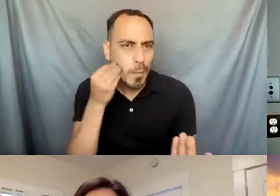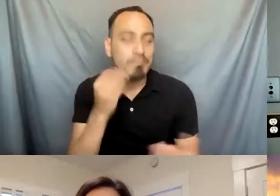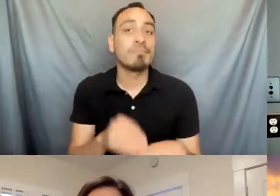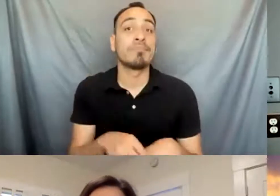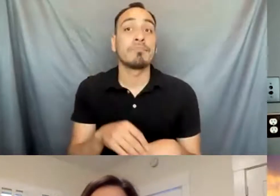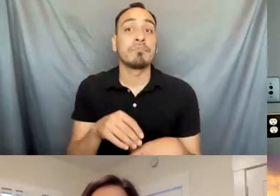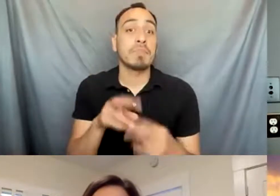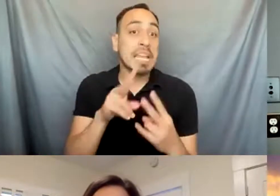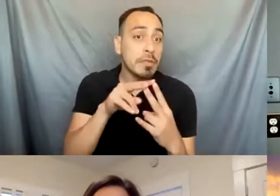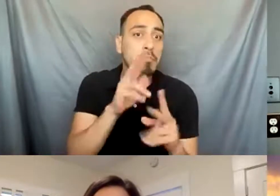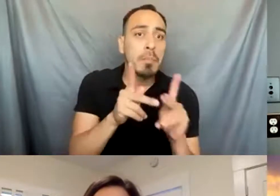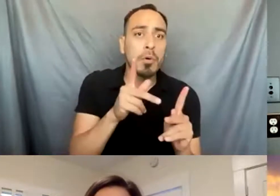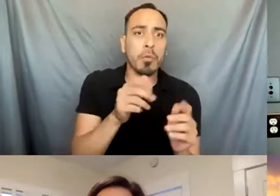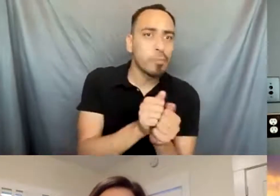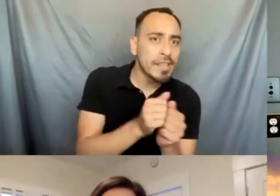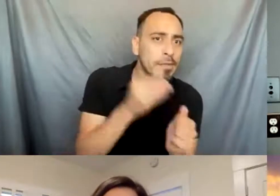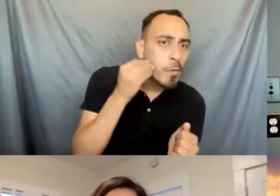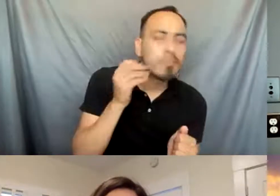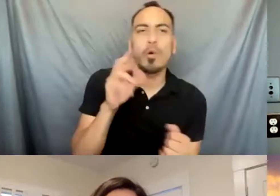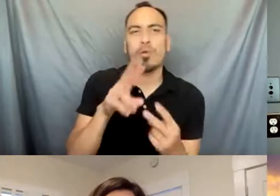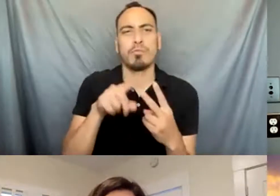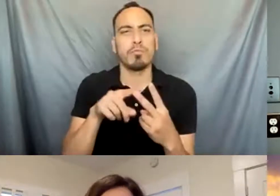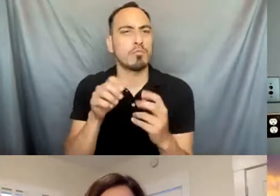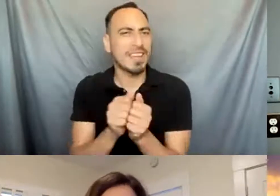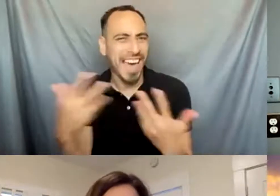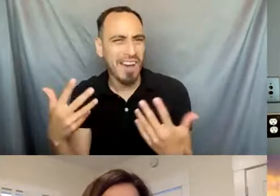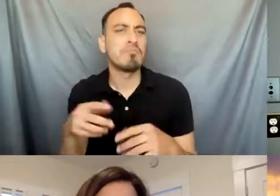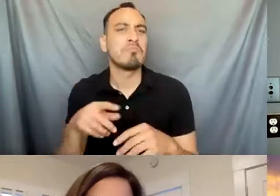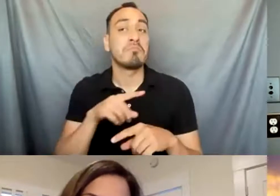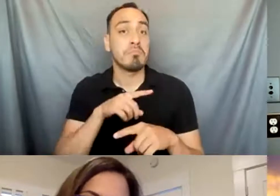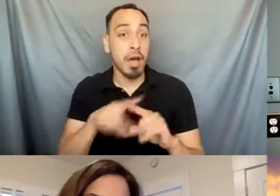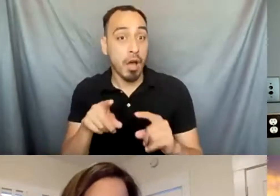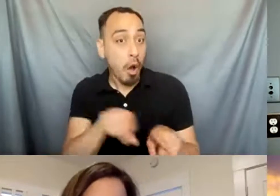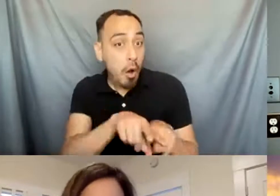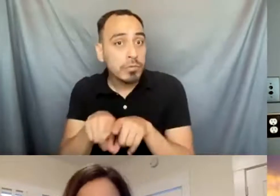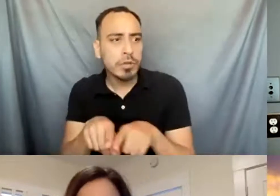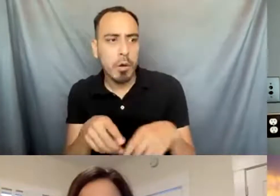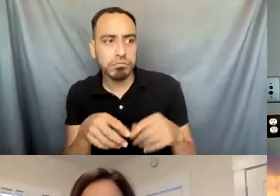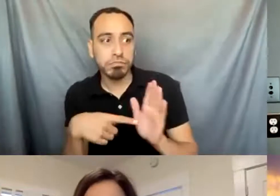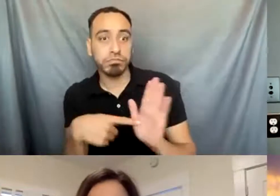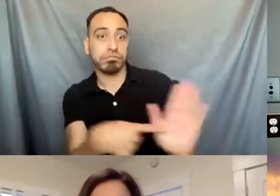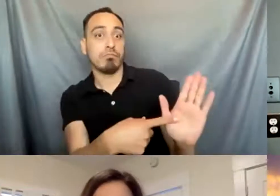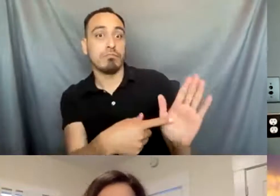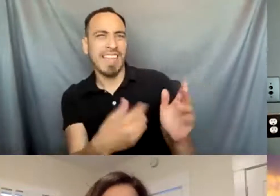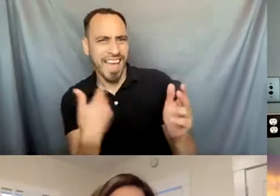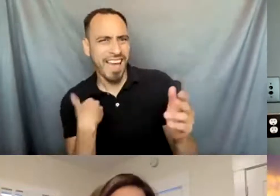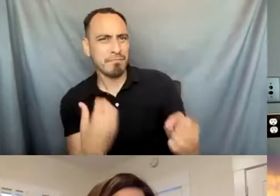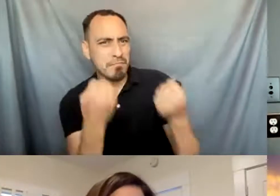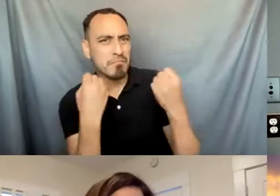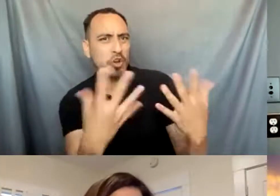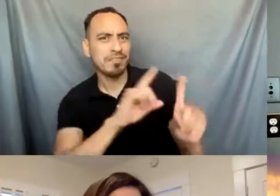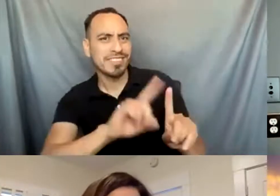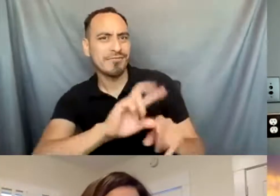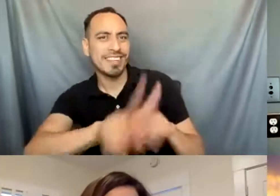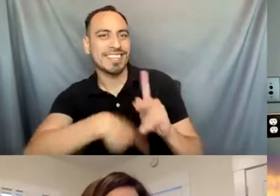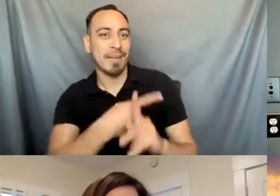persons, and offering multiple vaccine types so that people have options and don't feel like they have to just take one that's offered.